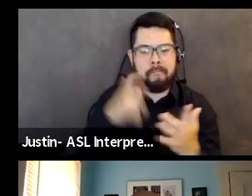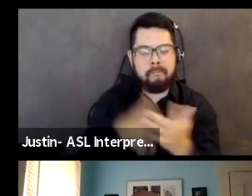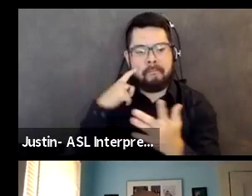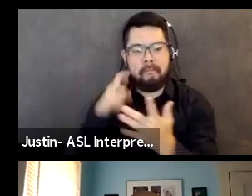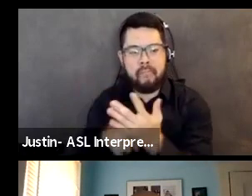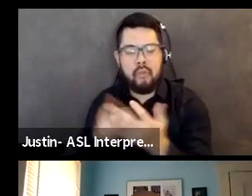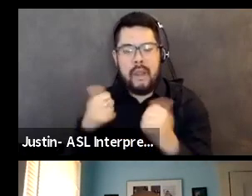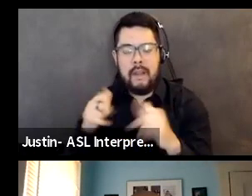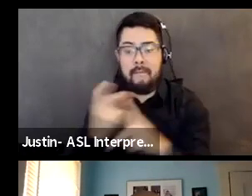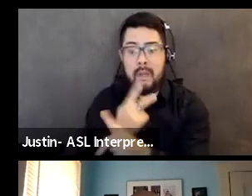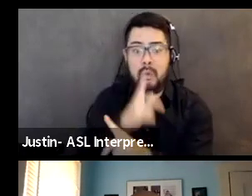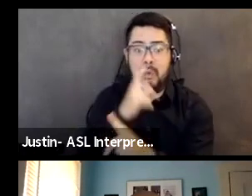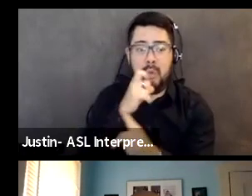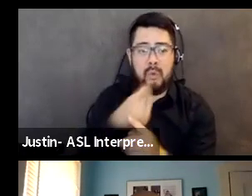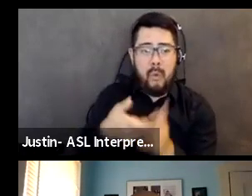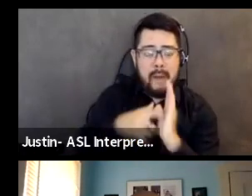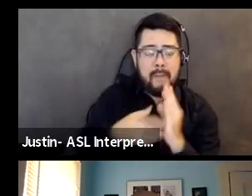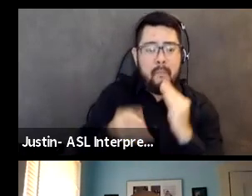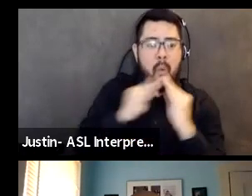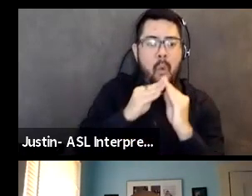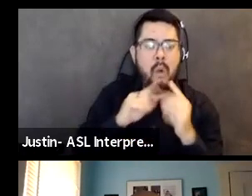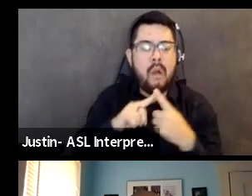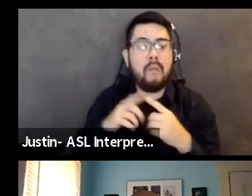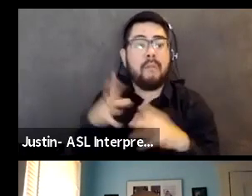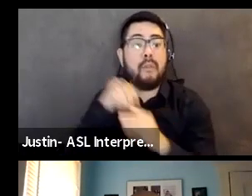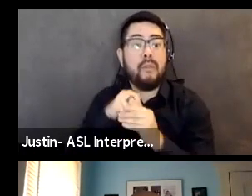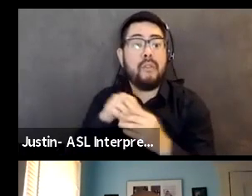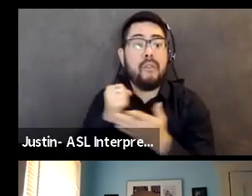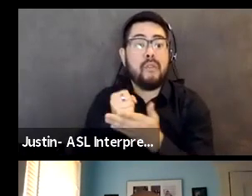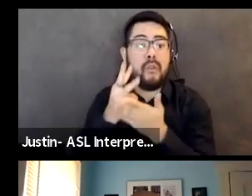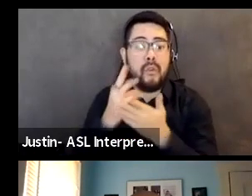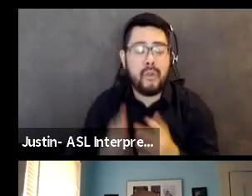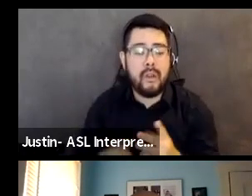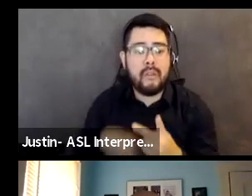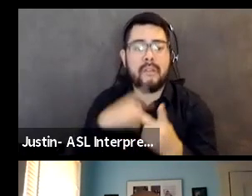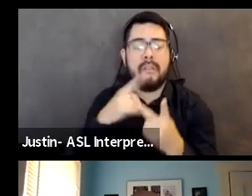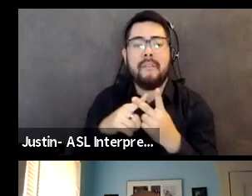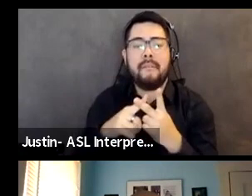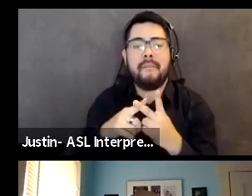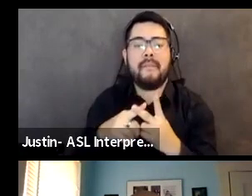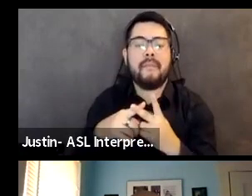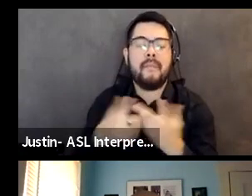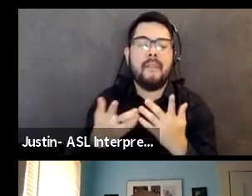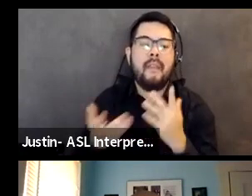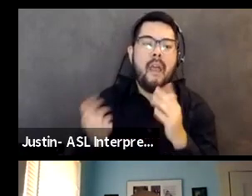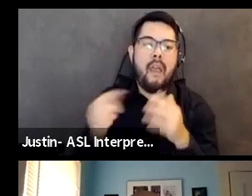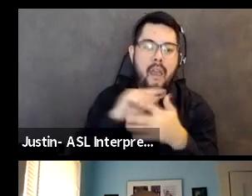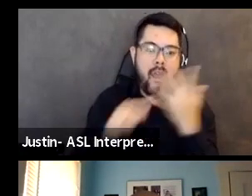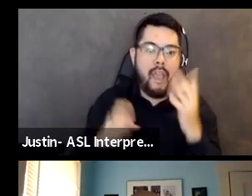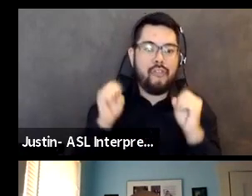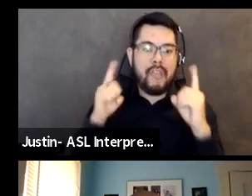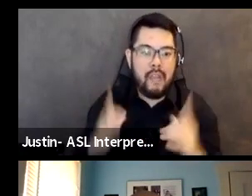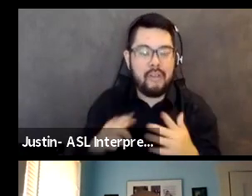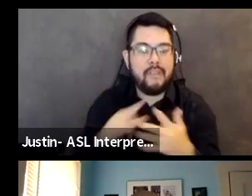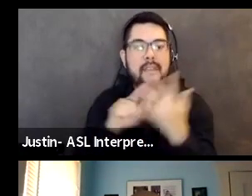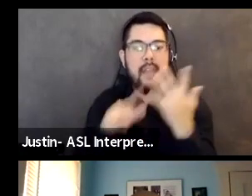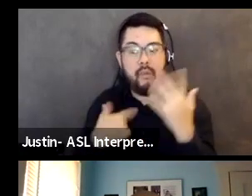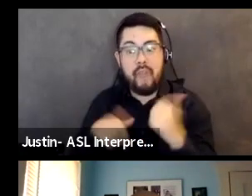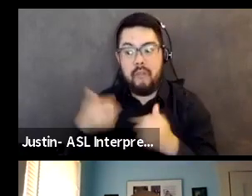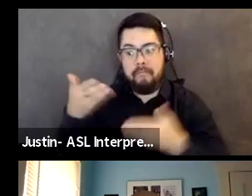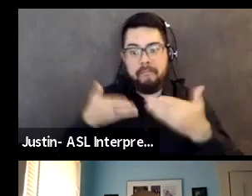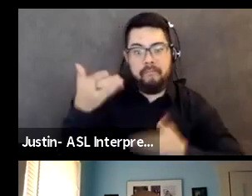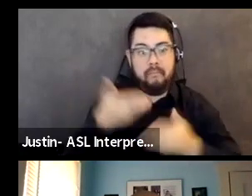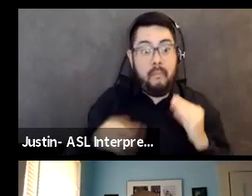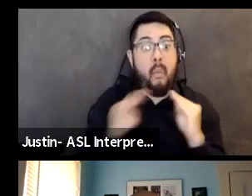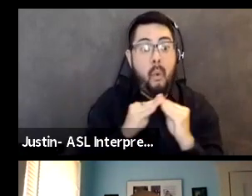of social workers nurses and specialist case managers in our schools again another all-time high in